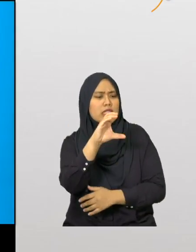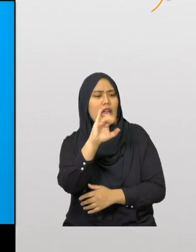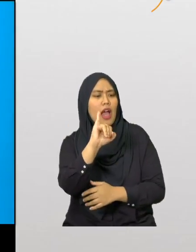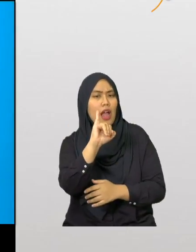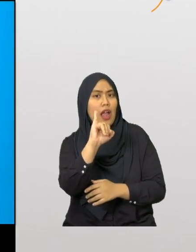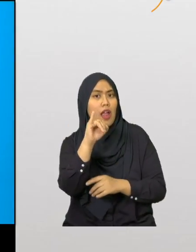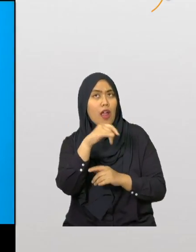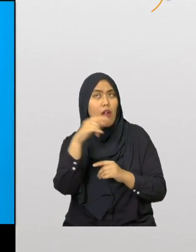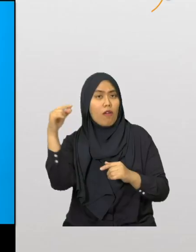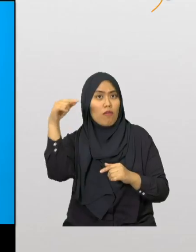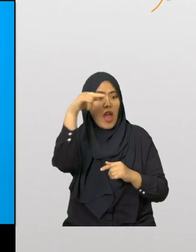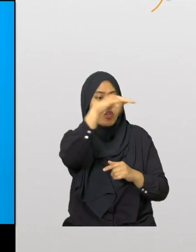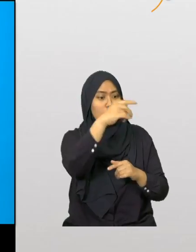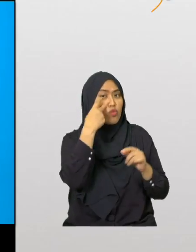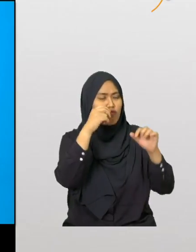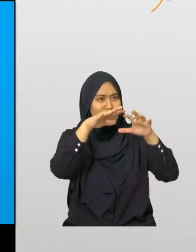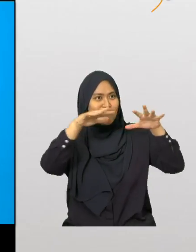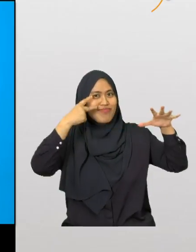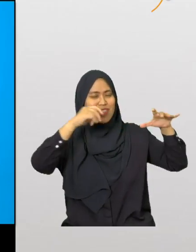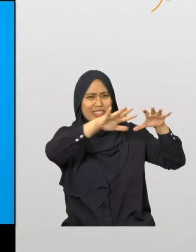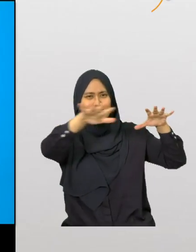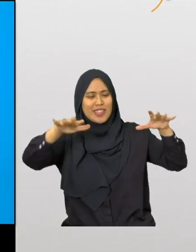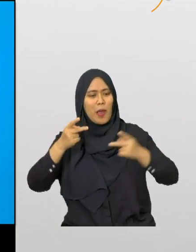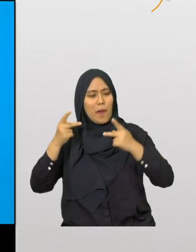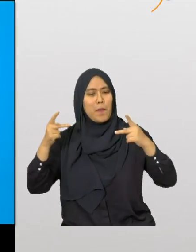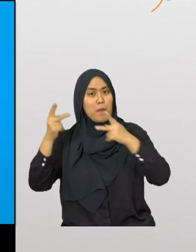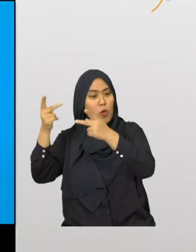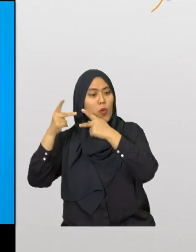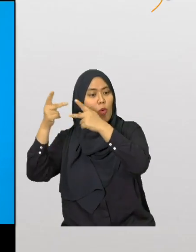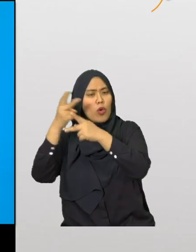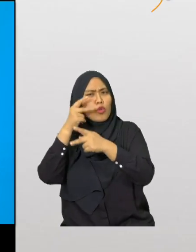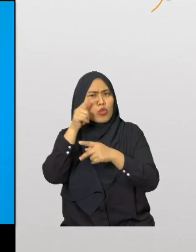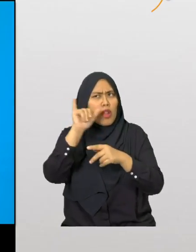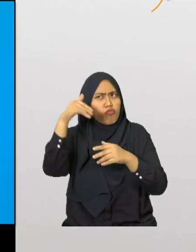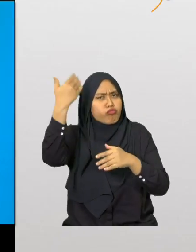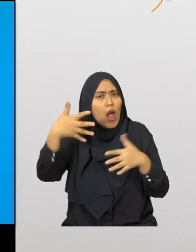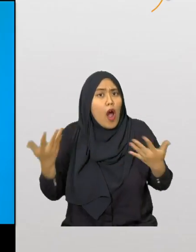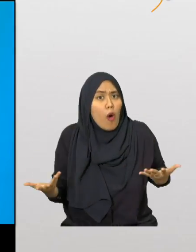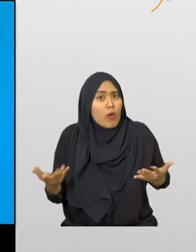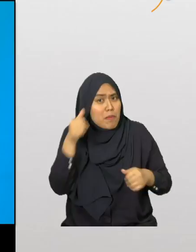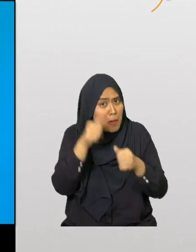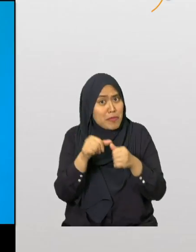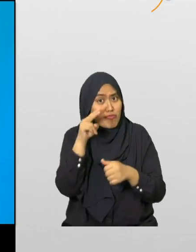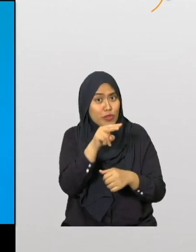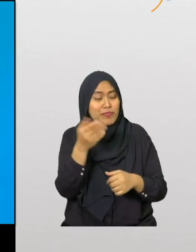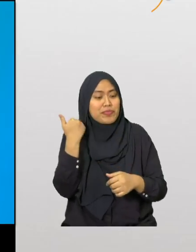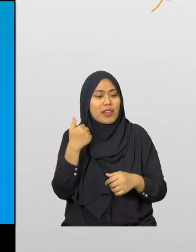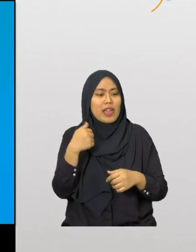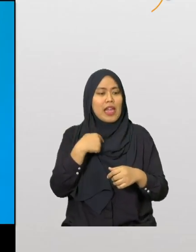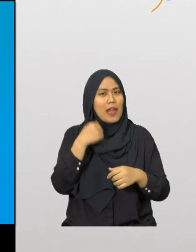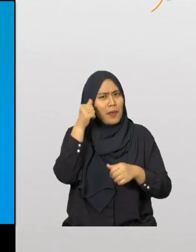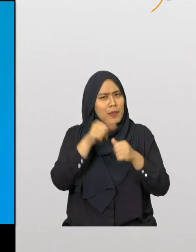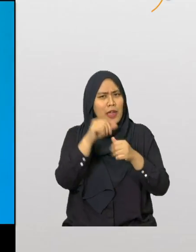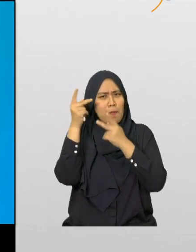one day. Some of you may remember watching it. At that time, Punggol 21 Plus was just